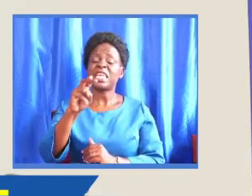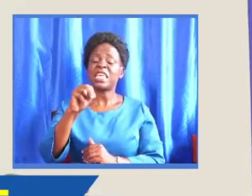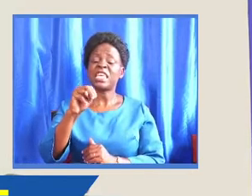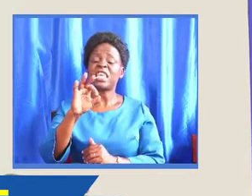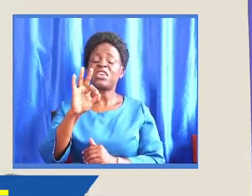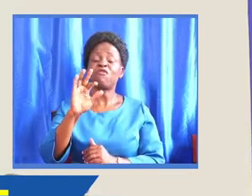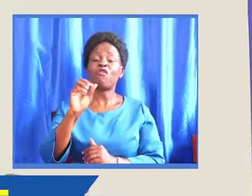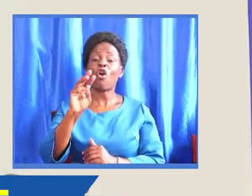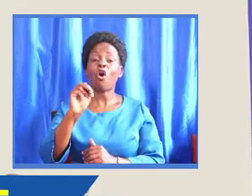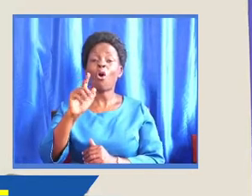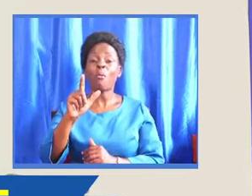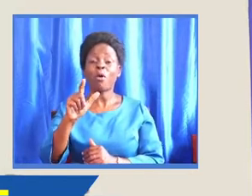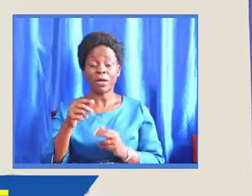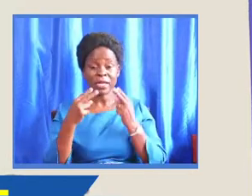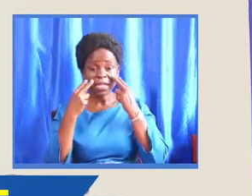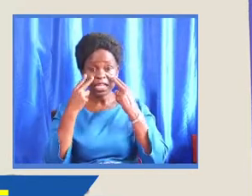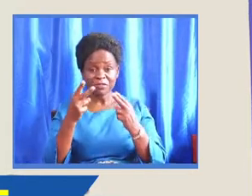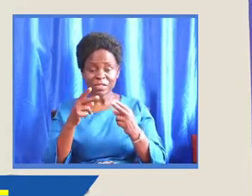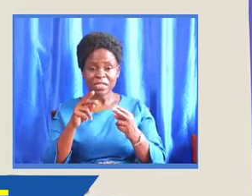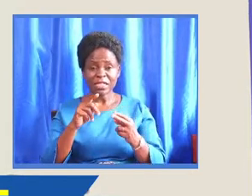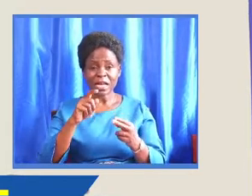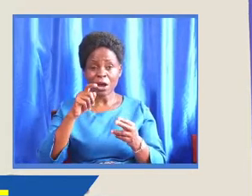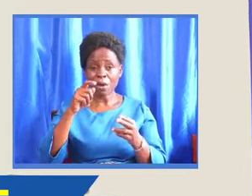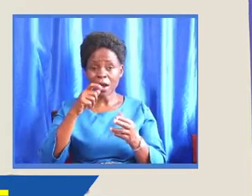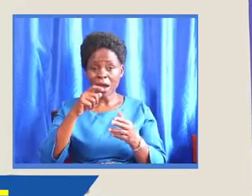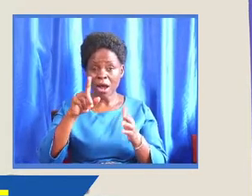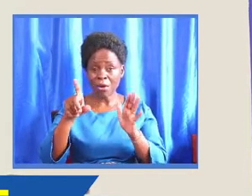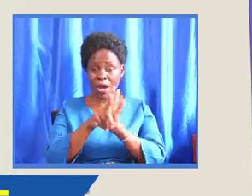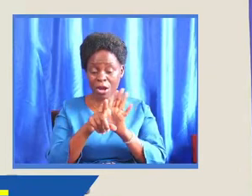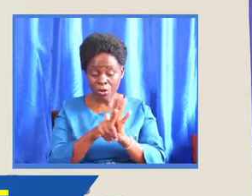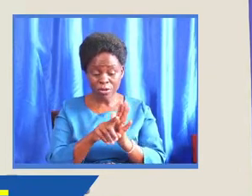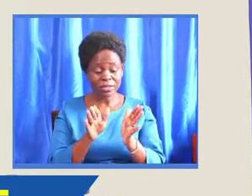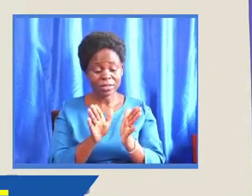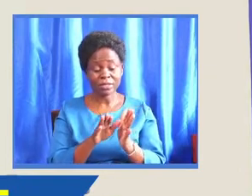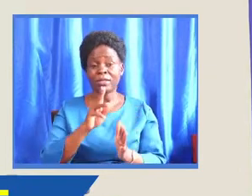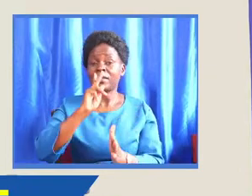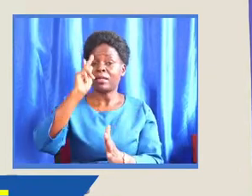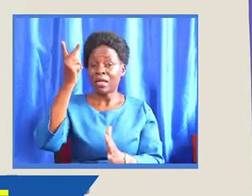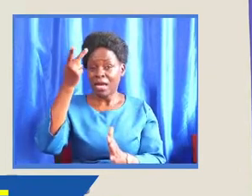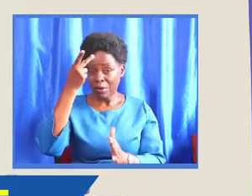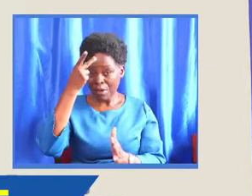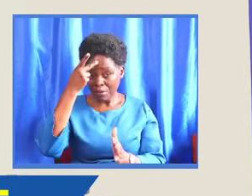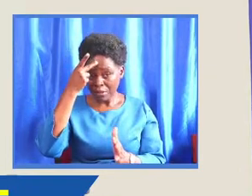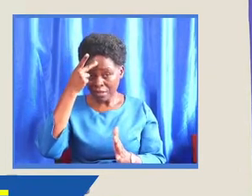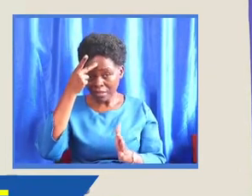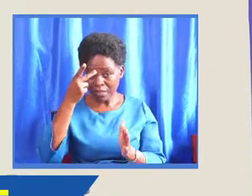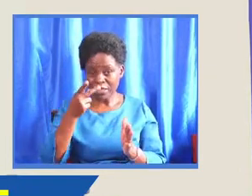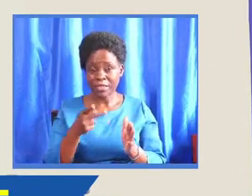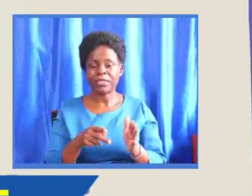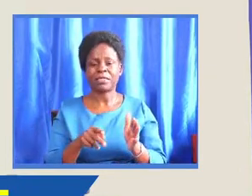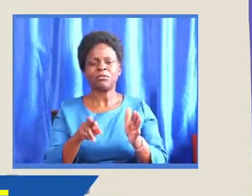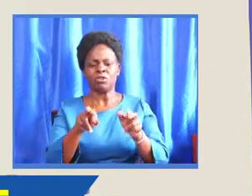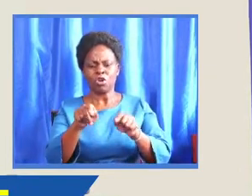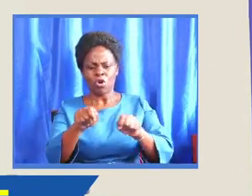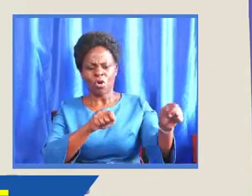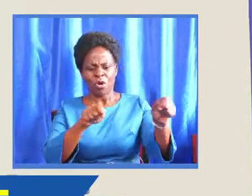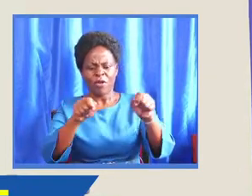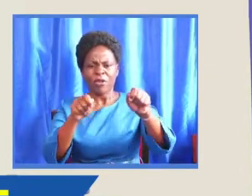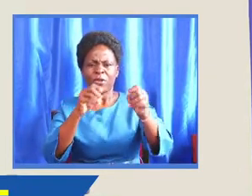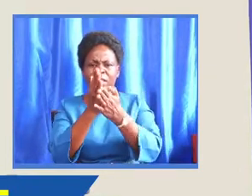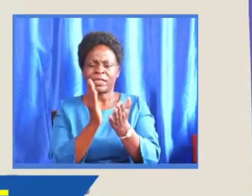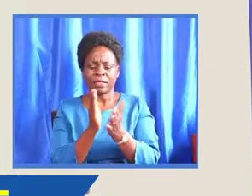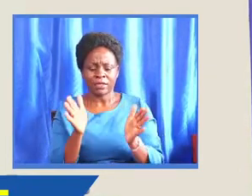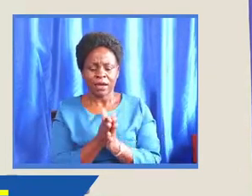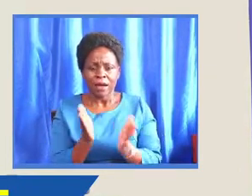we look at our tax policies, our laws and policies, and widen the tax base, regulate the sector, and